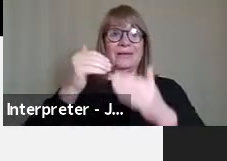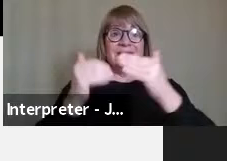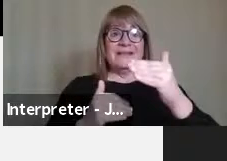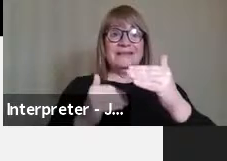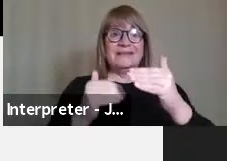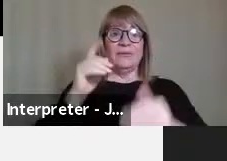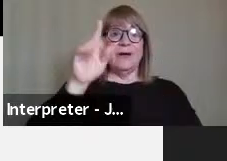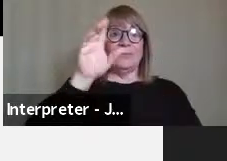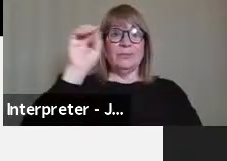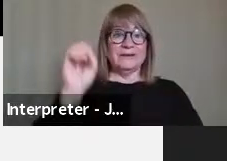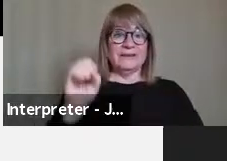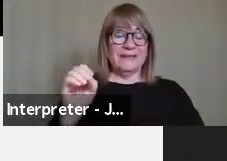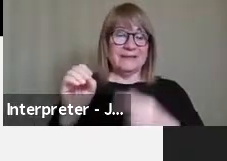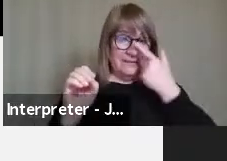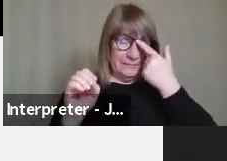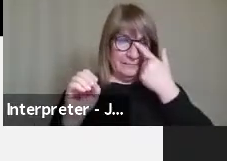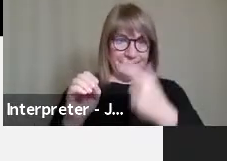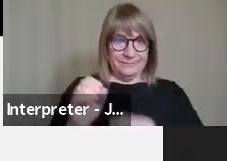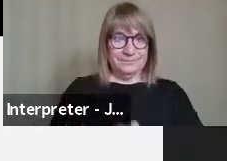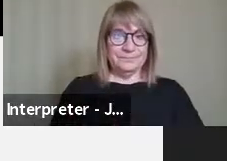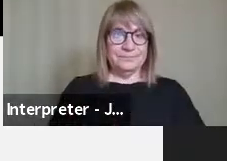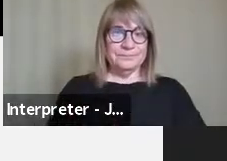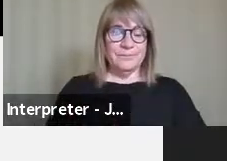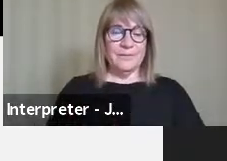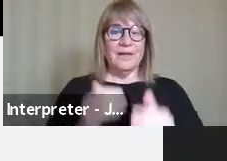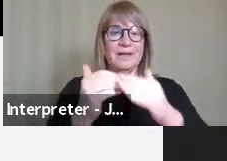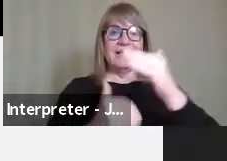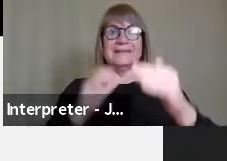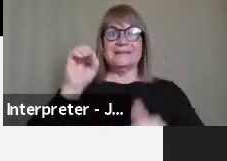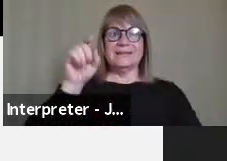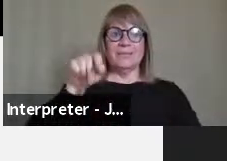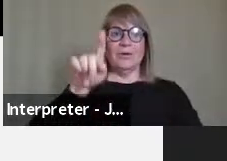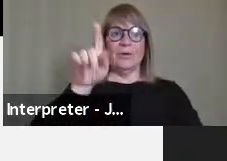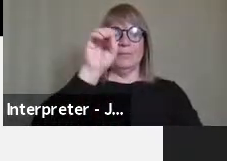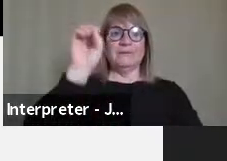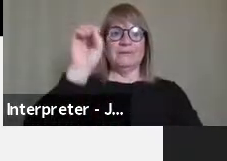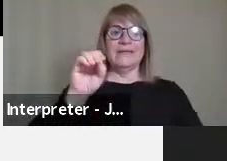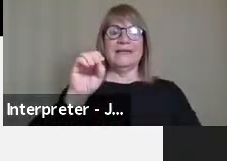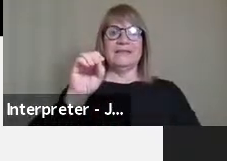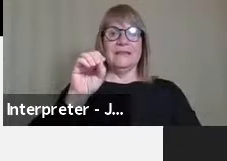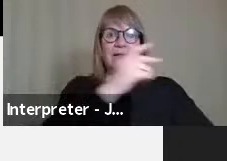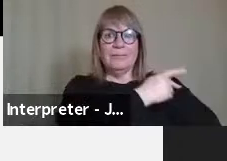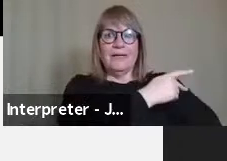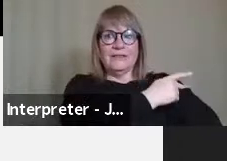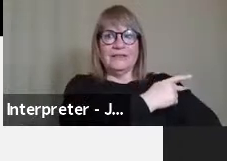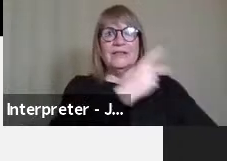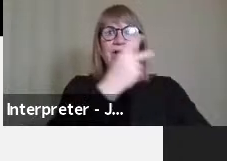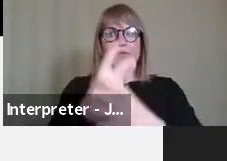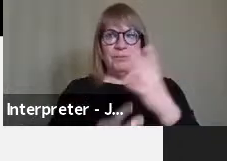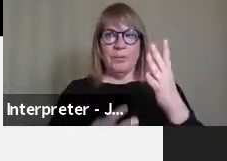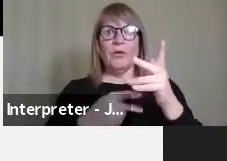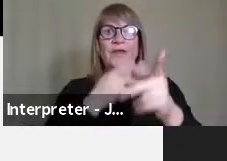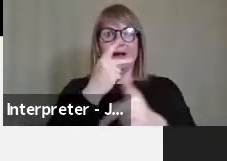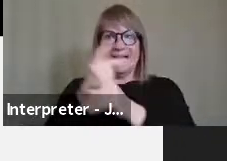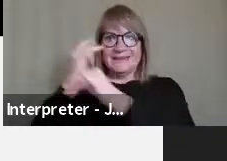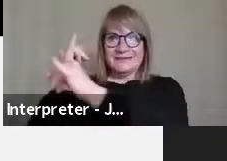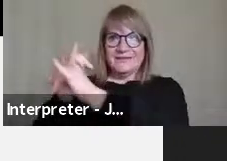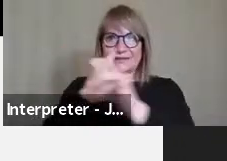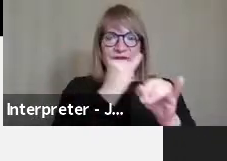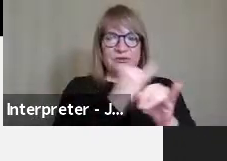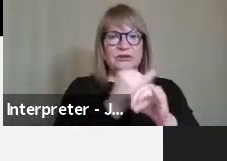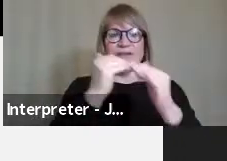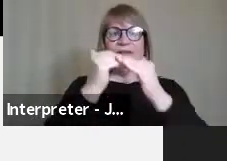sterilization recommendations and less than .1 percent of all the patients for both types of institutions was less than